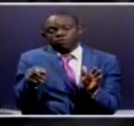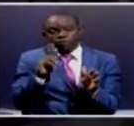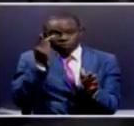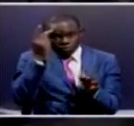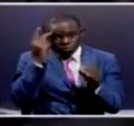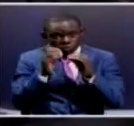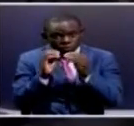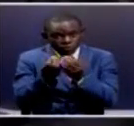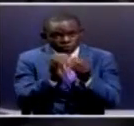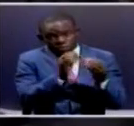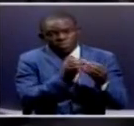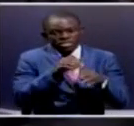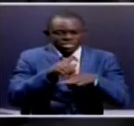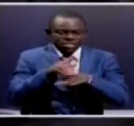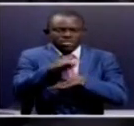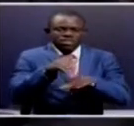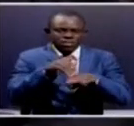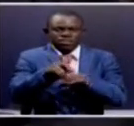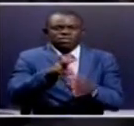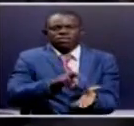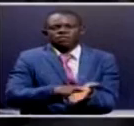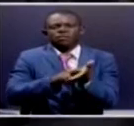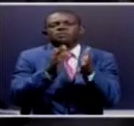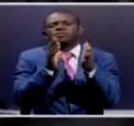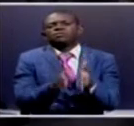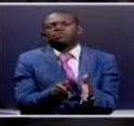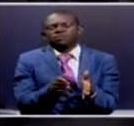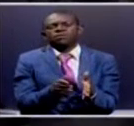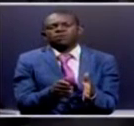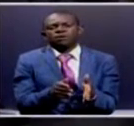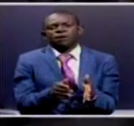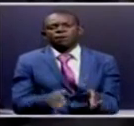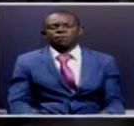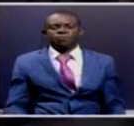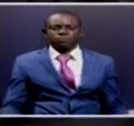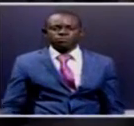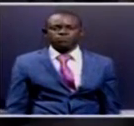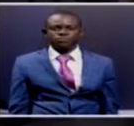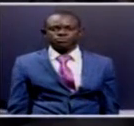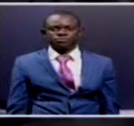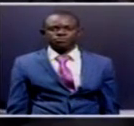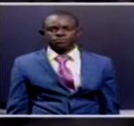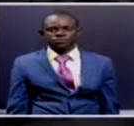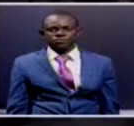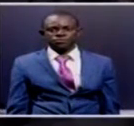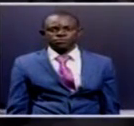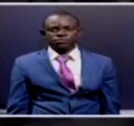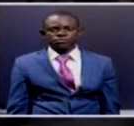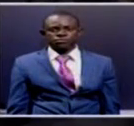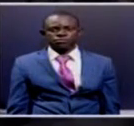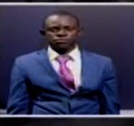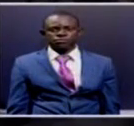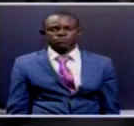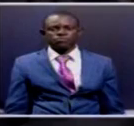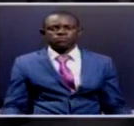answer invariably from everybody was yes. So all of us, even those of us that did not attend that meeting